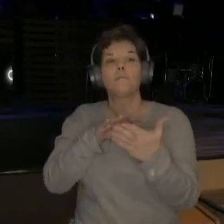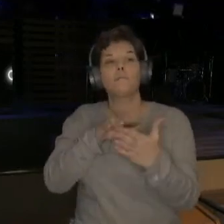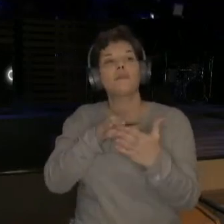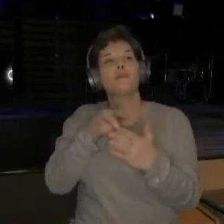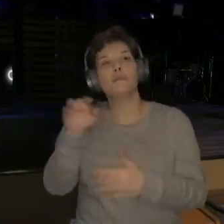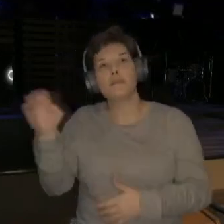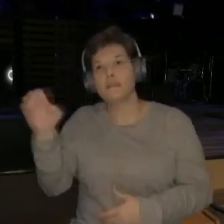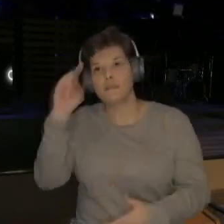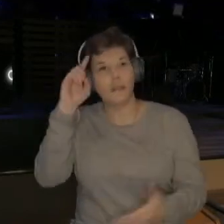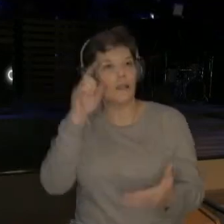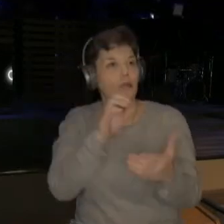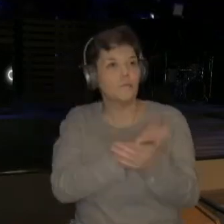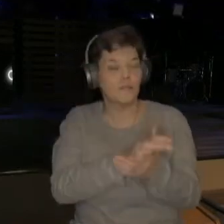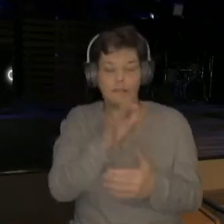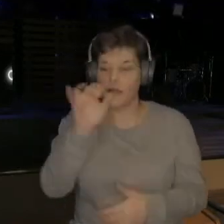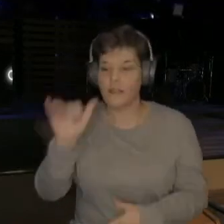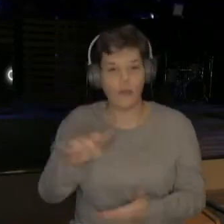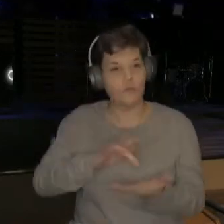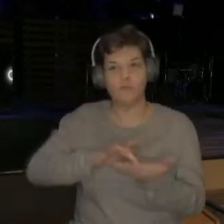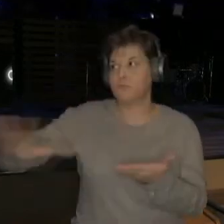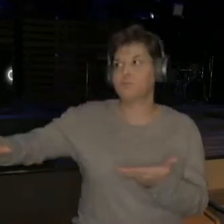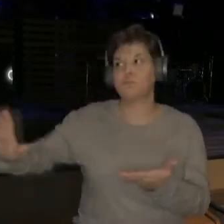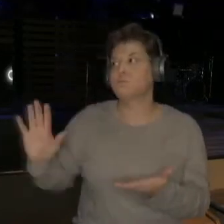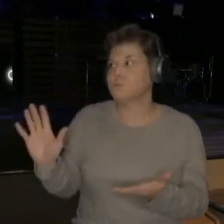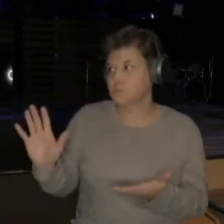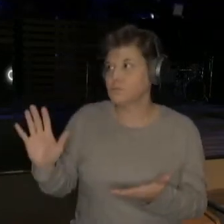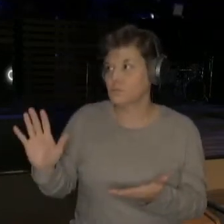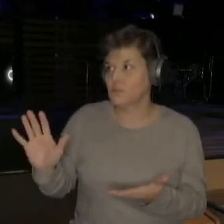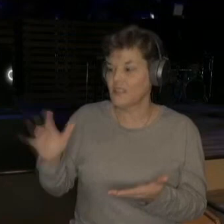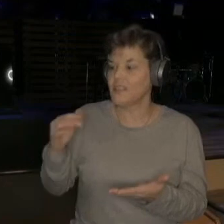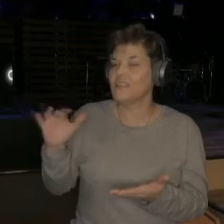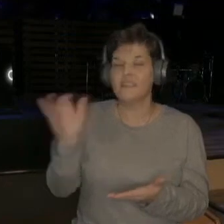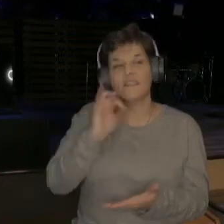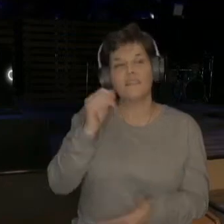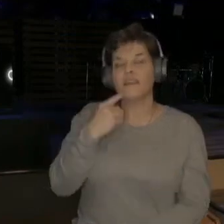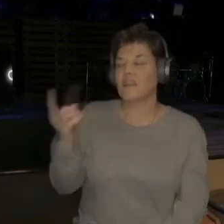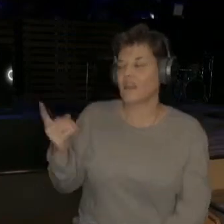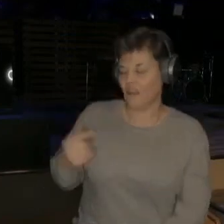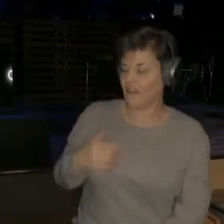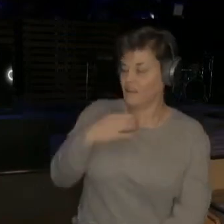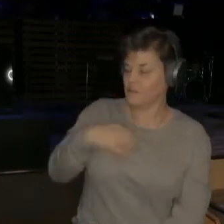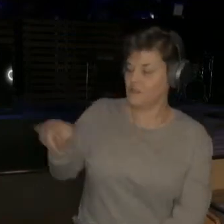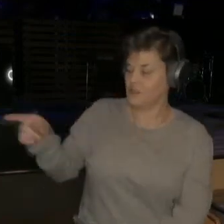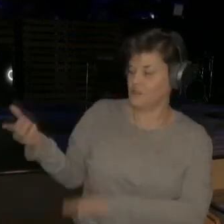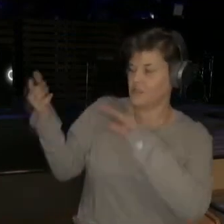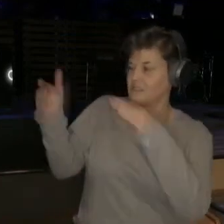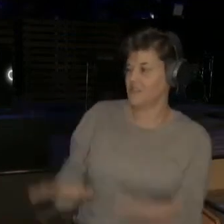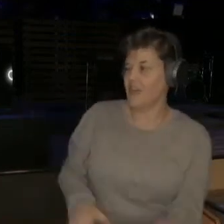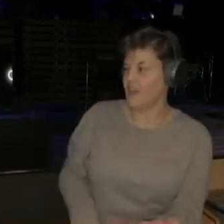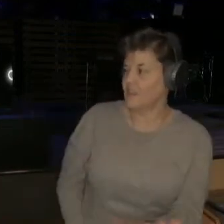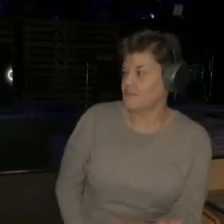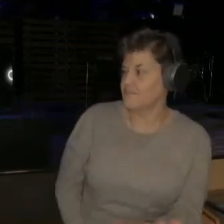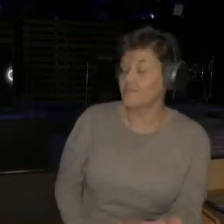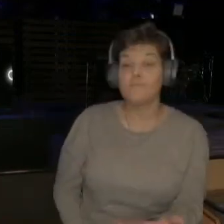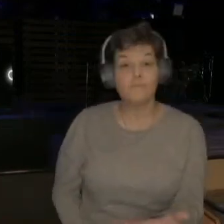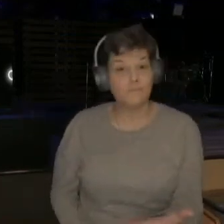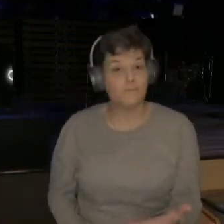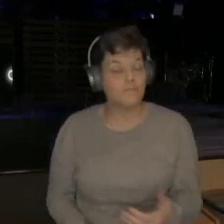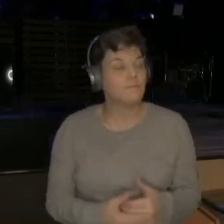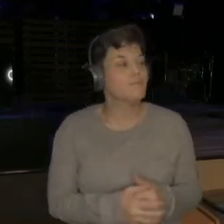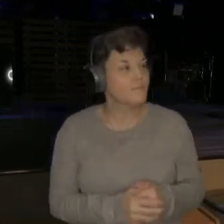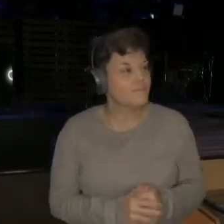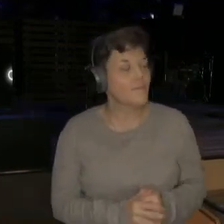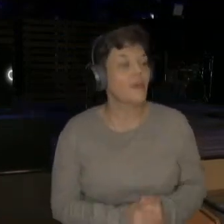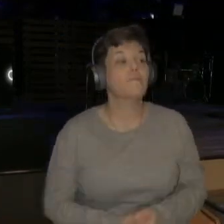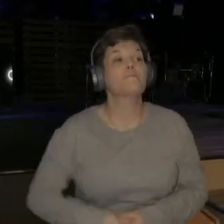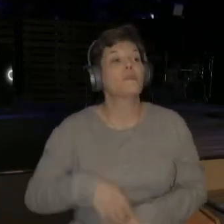inheritance. It would have been equivalent to saying, "I wish you were already dead." So the father went ahead and distributed